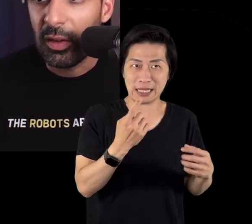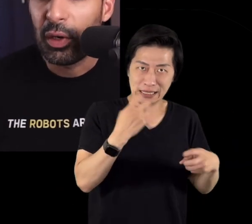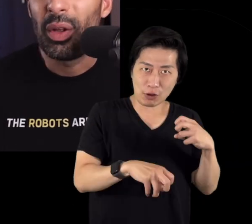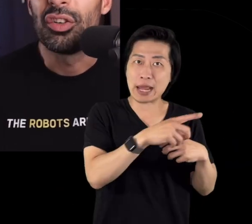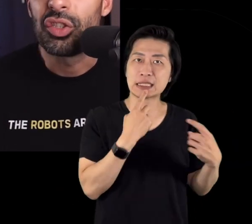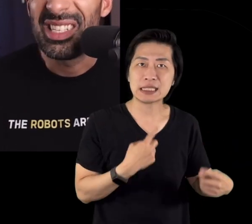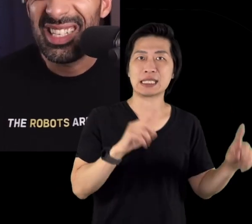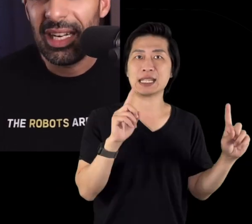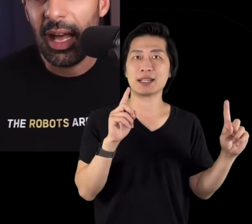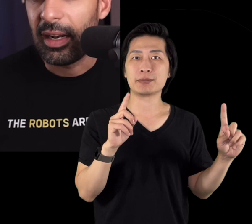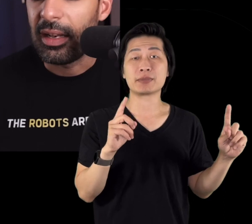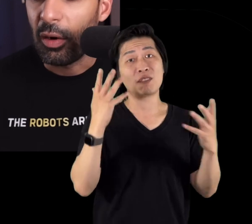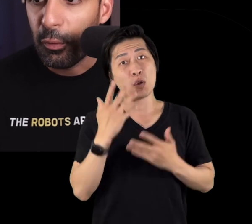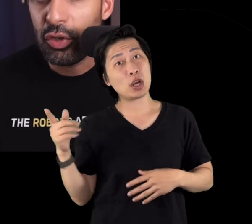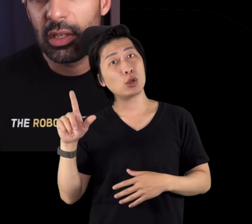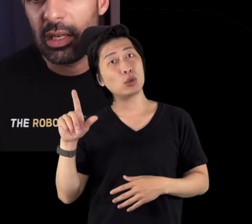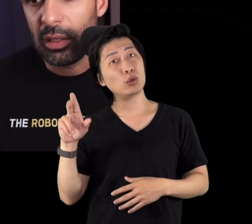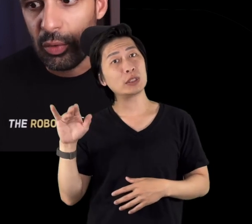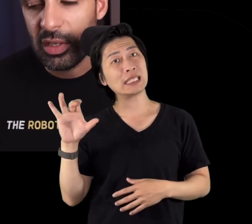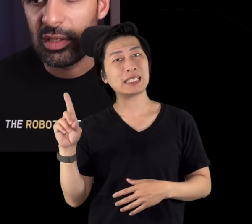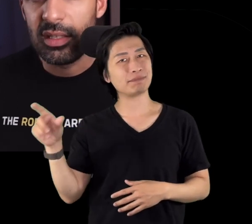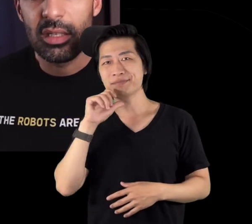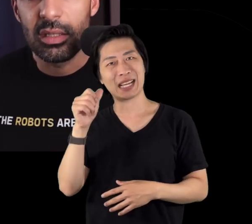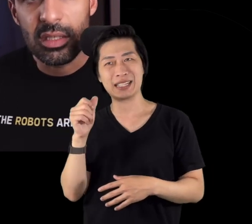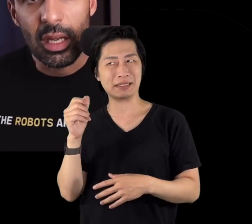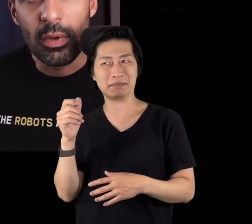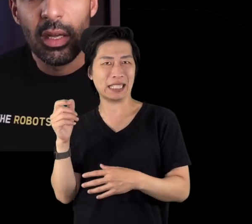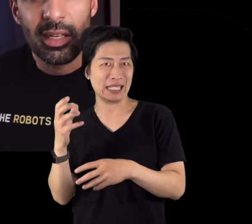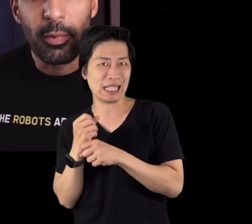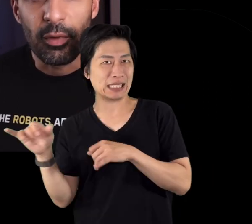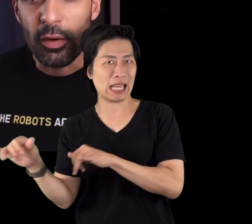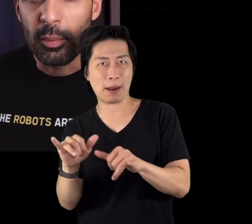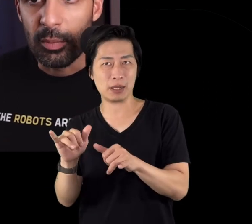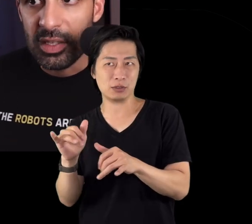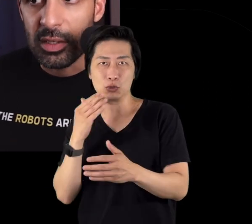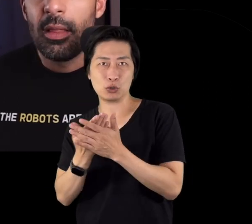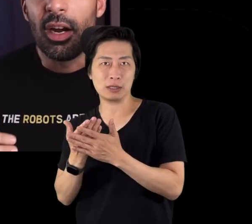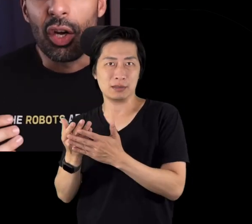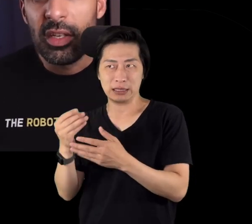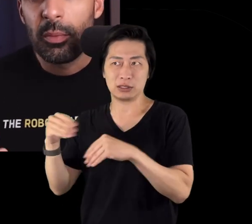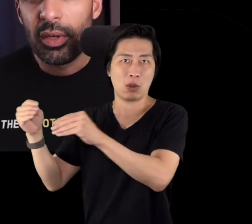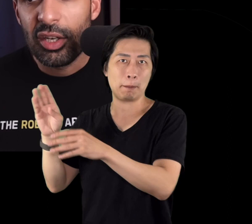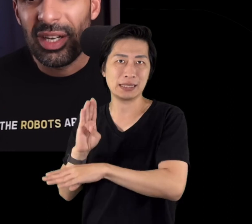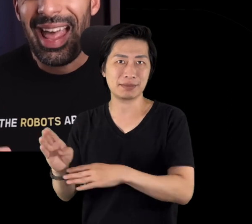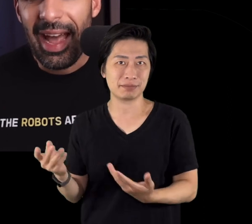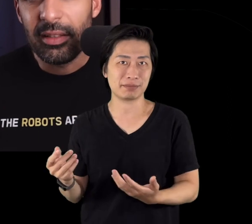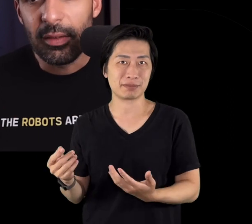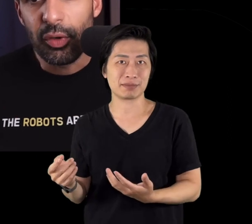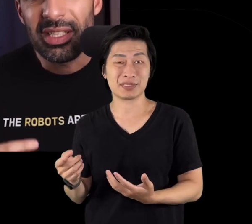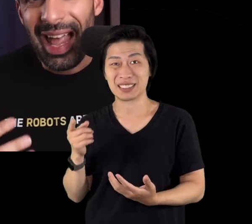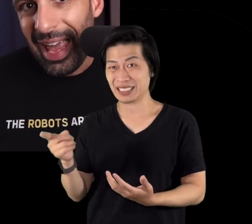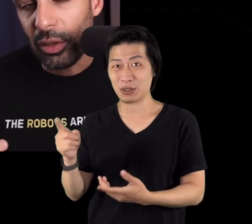very difficult, and they're succeeding at it. And unfortunately, Lucid is not seeing the same type of luck from their business. They're increasing production